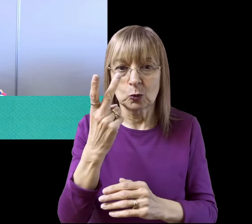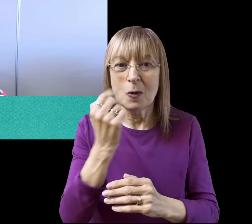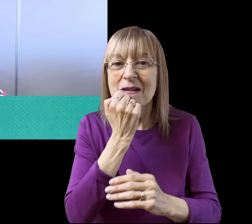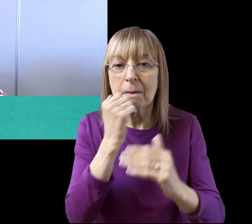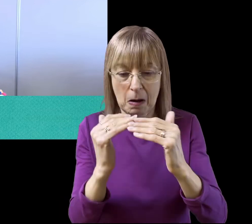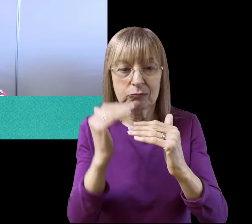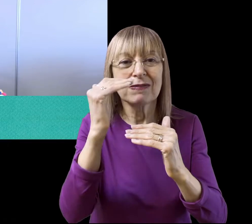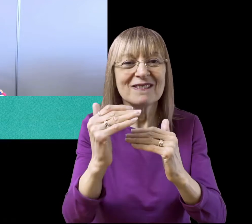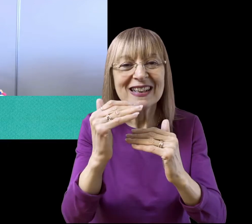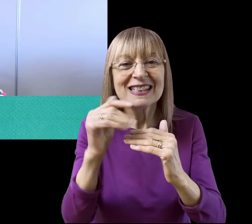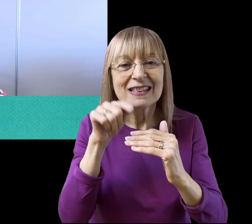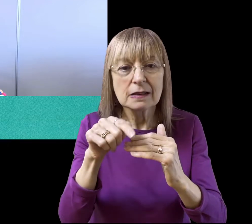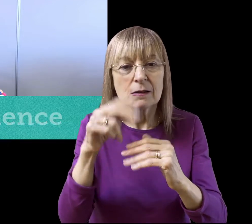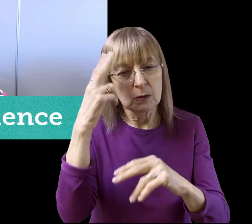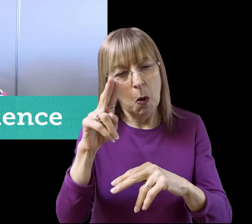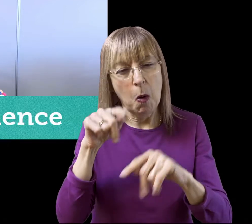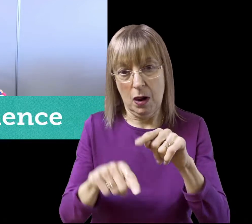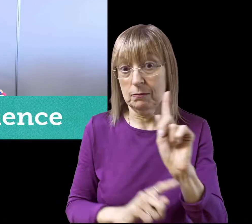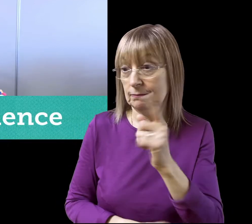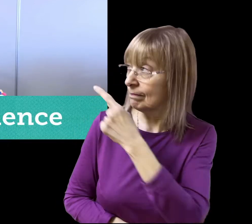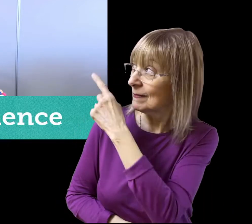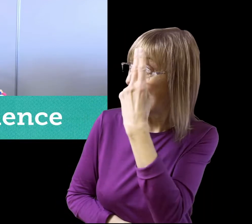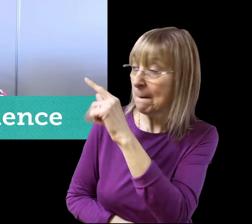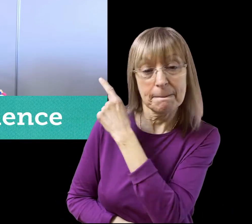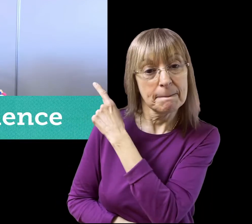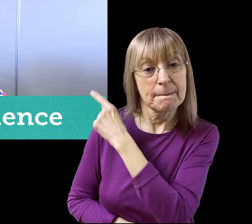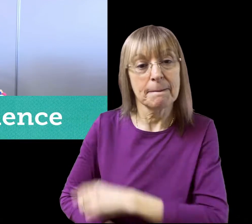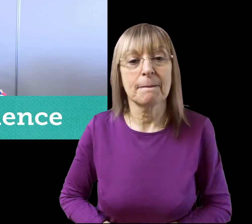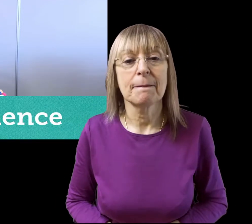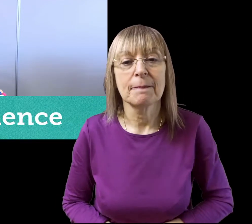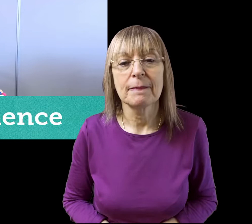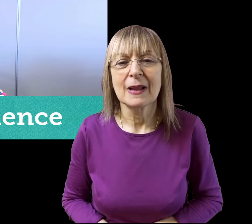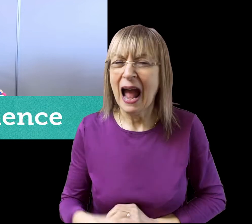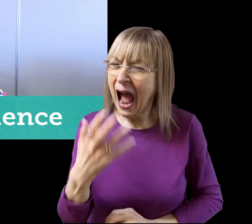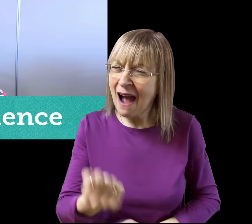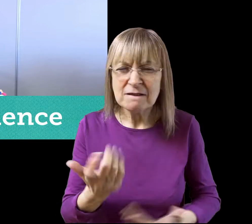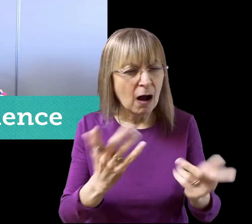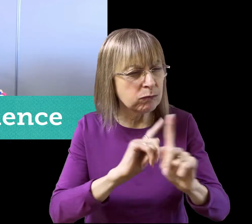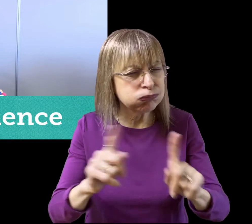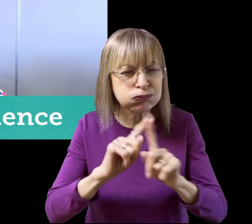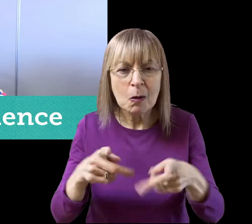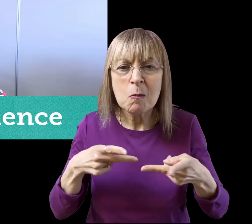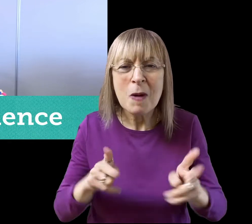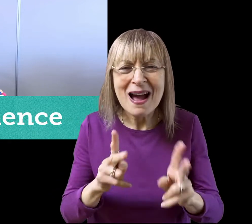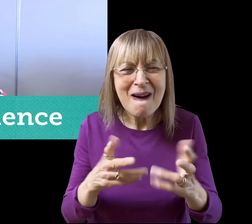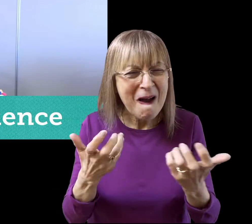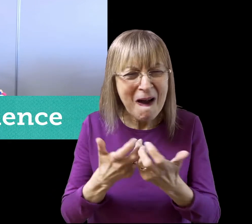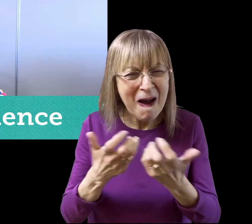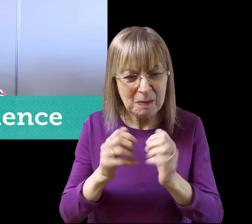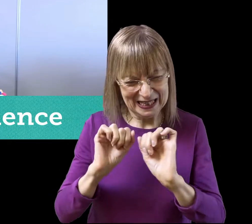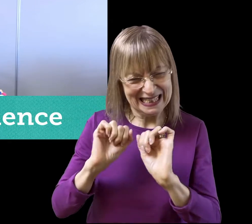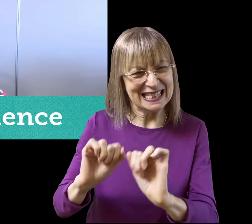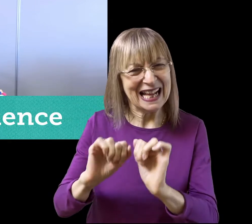one. And this is called the Fibonacci sequence. It occurs in many, many ways and forms in